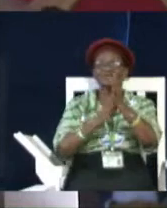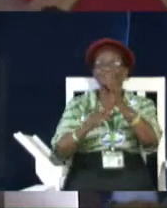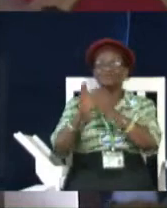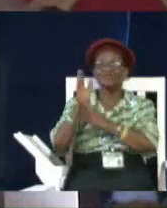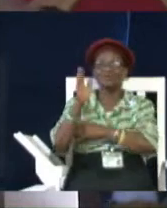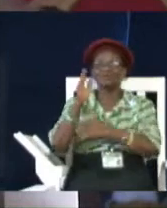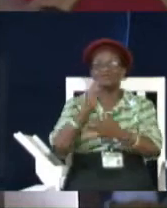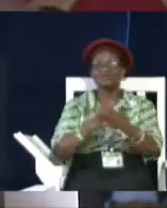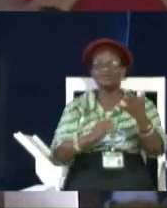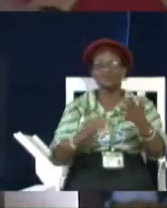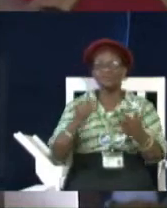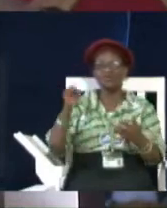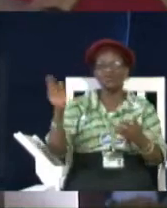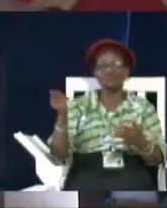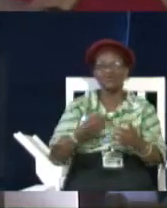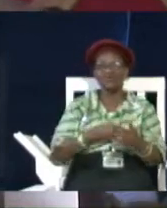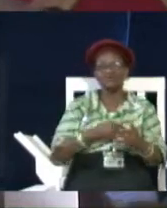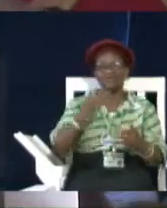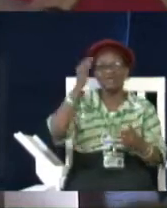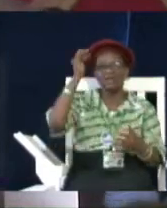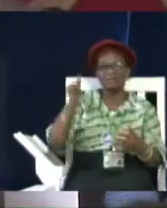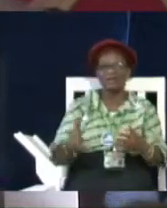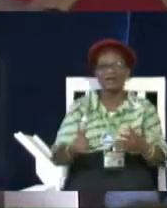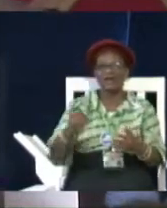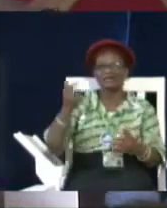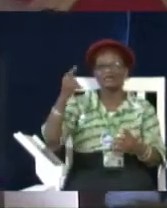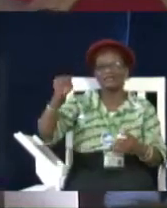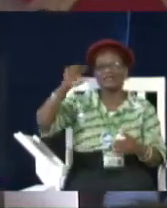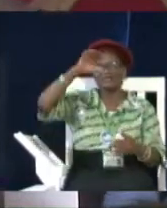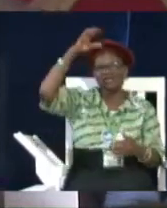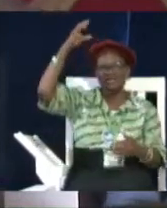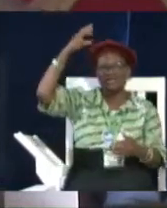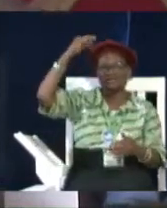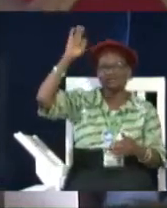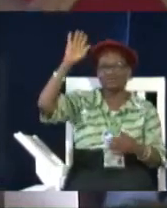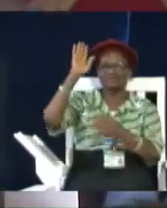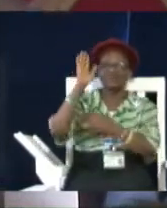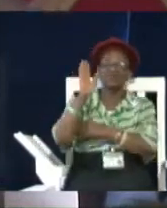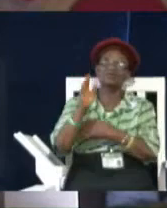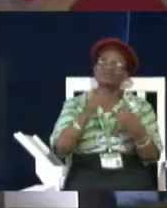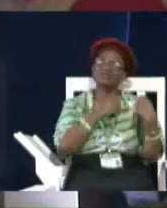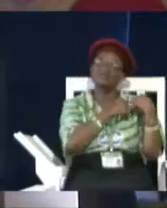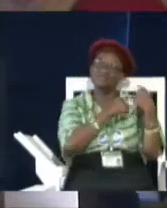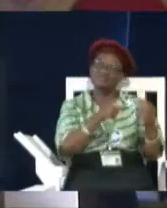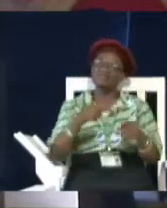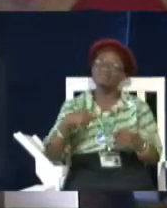Some of us, by the grace of God, since we got born again,